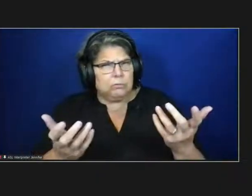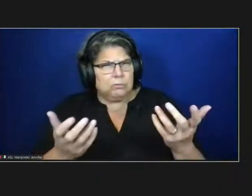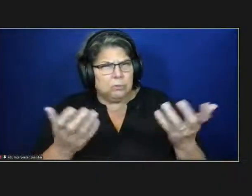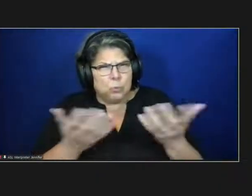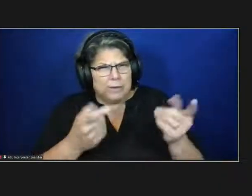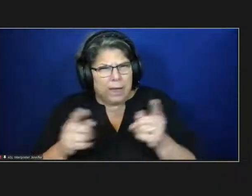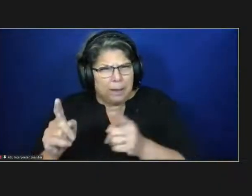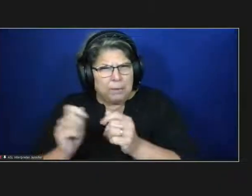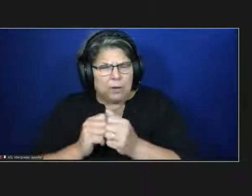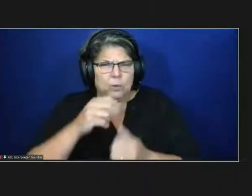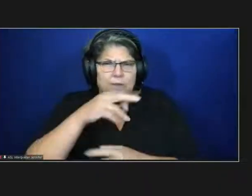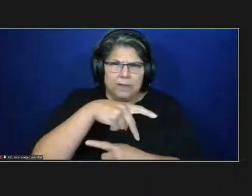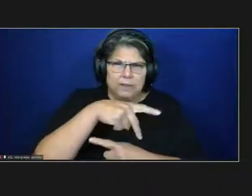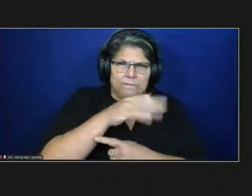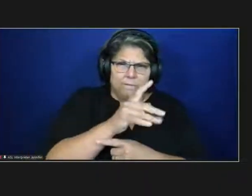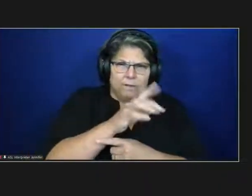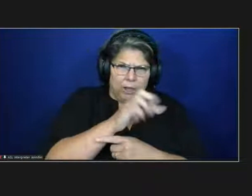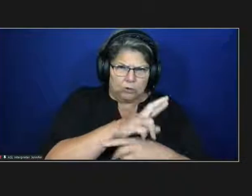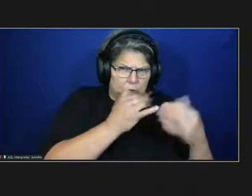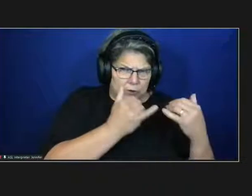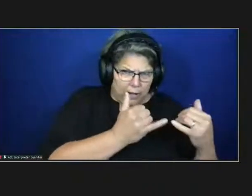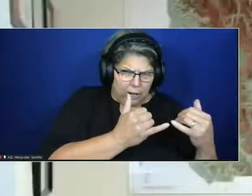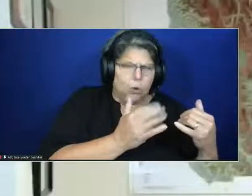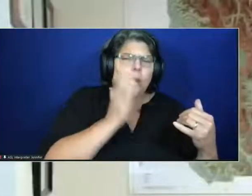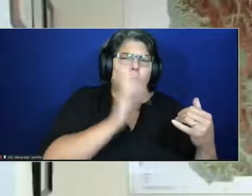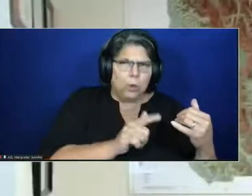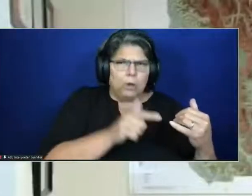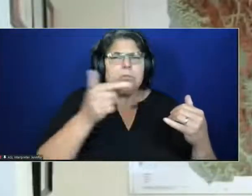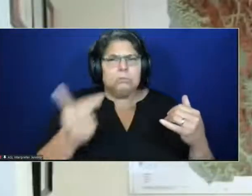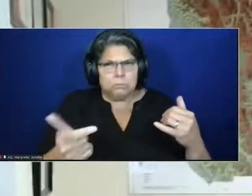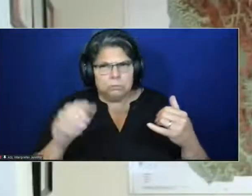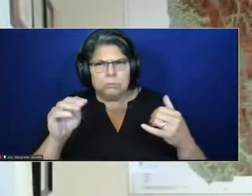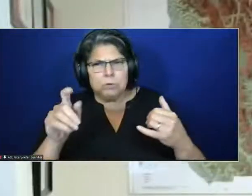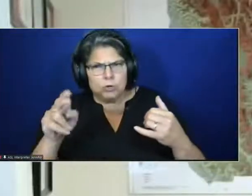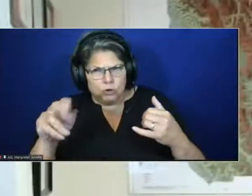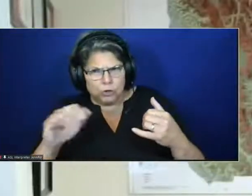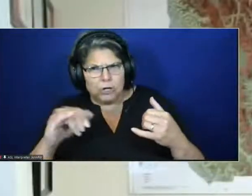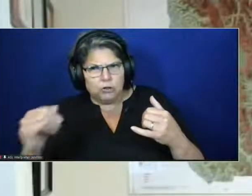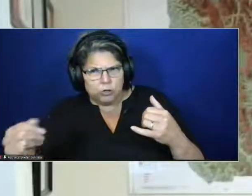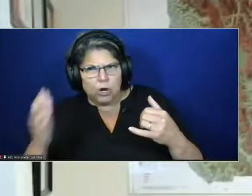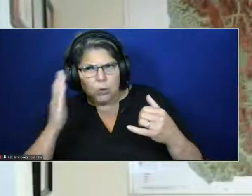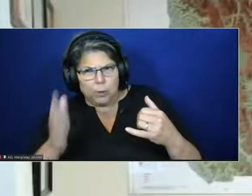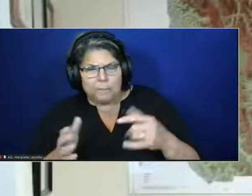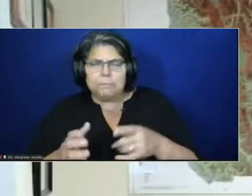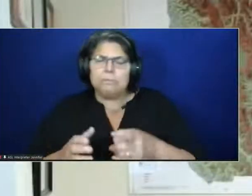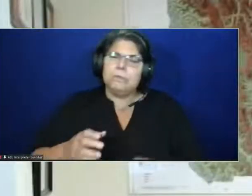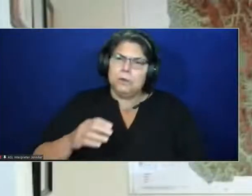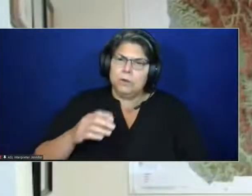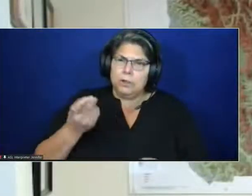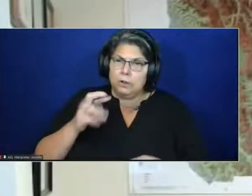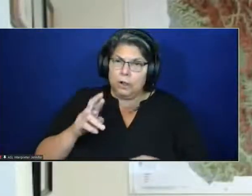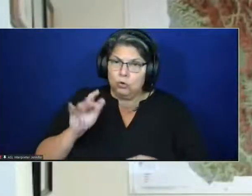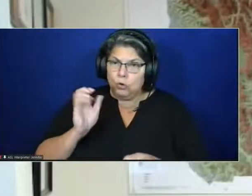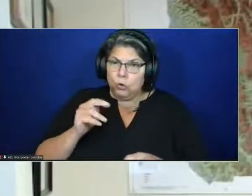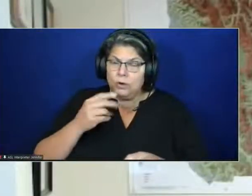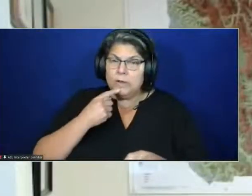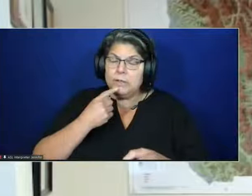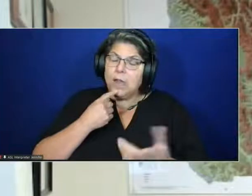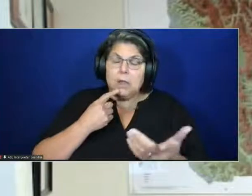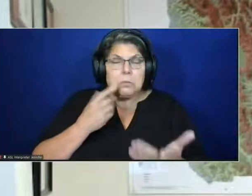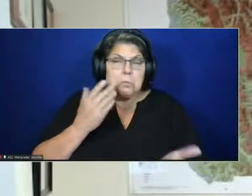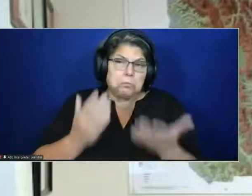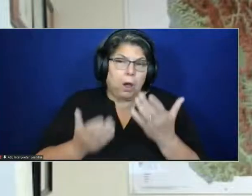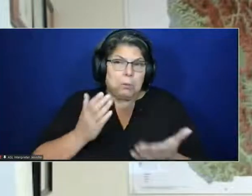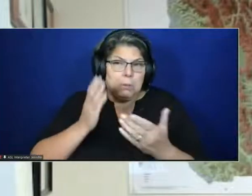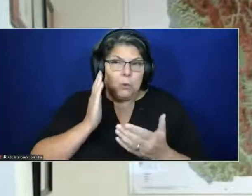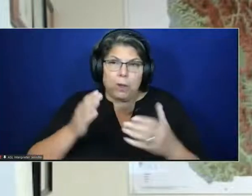the Pfizer rollout right now? Probably it will be. I haven't heard any information to the contrary, but